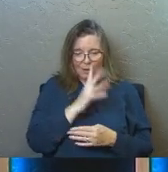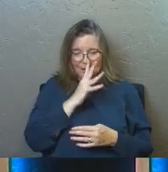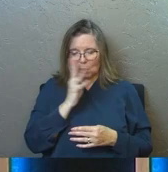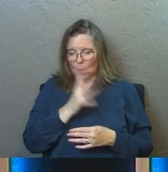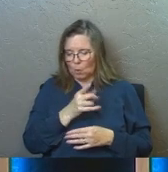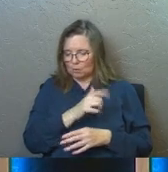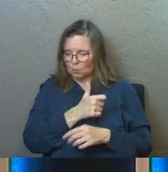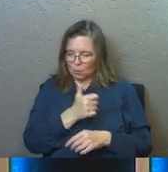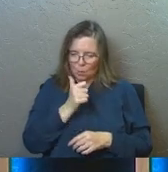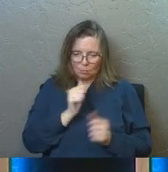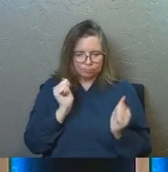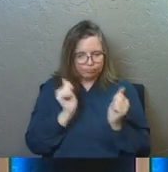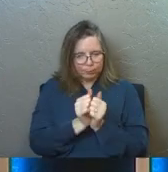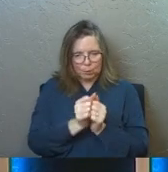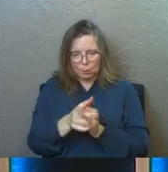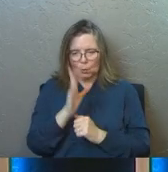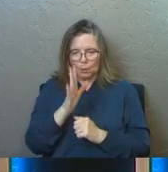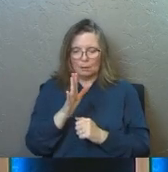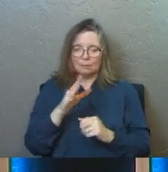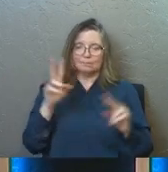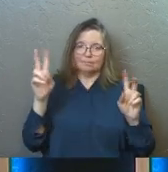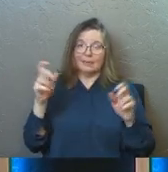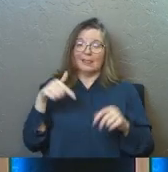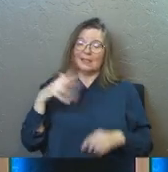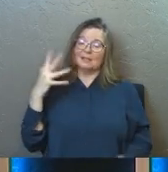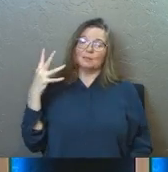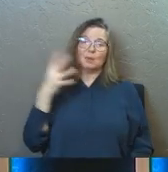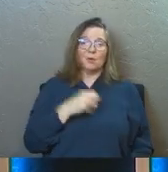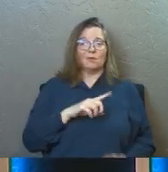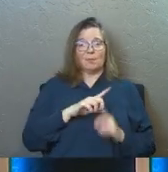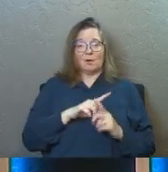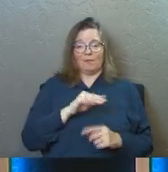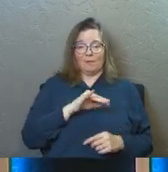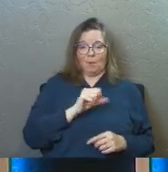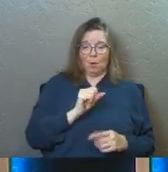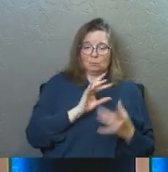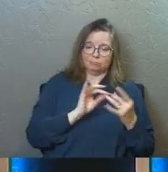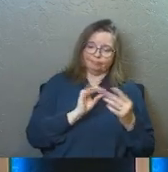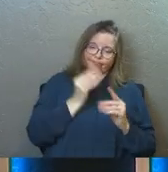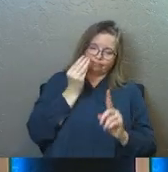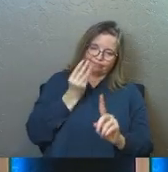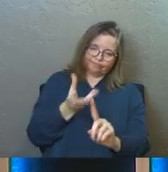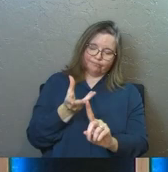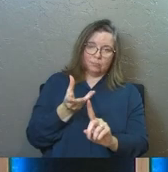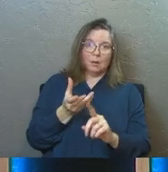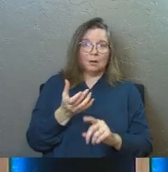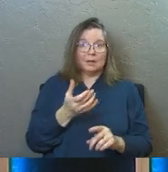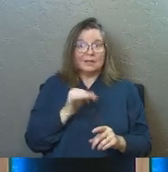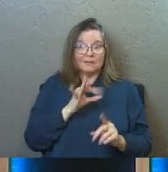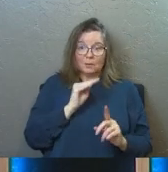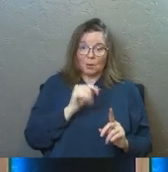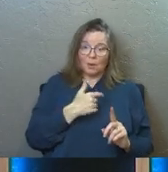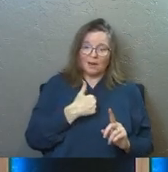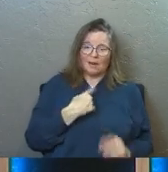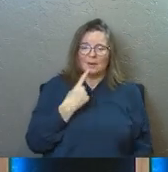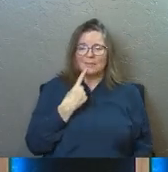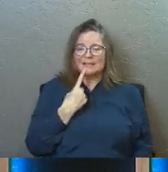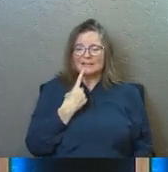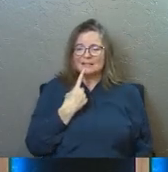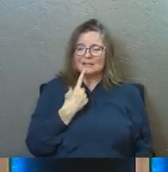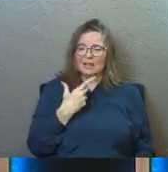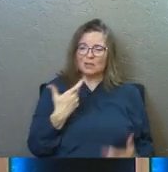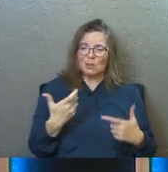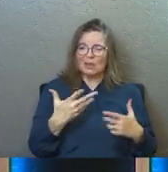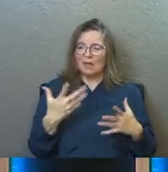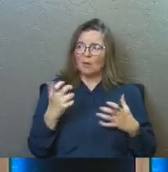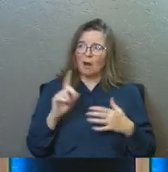abandon you. This is a beautiful moment from Moses to Joshua. Again, if you're Moses, it's like, man, I'm missing out on this